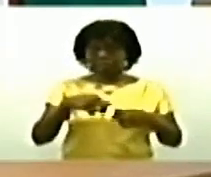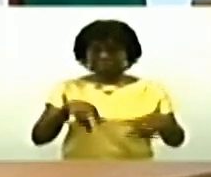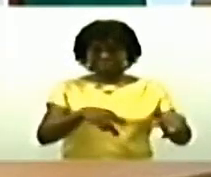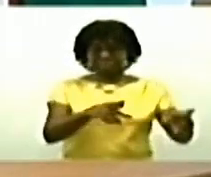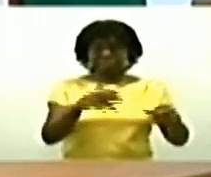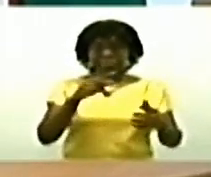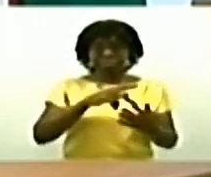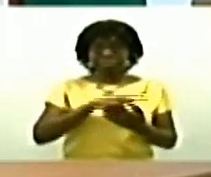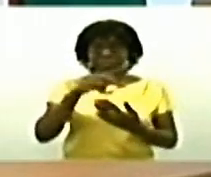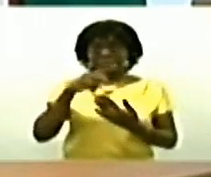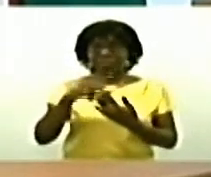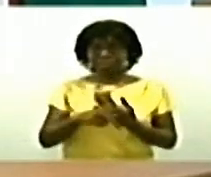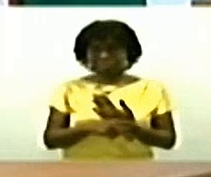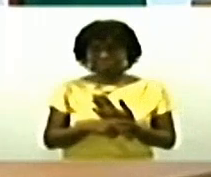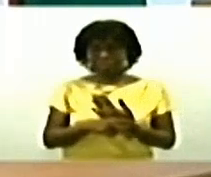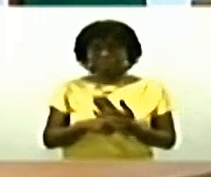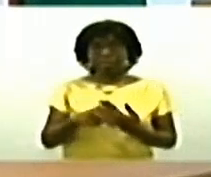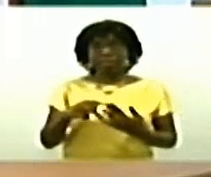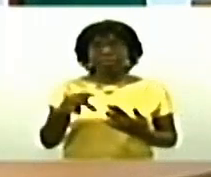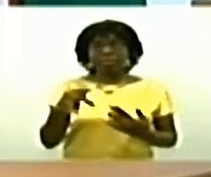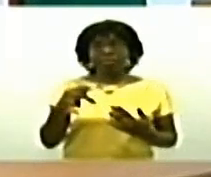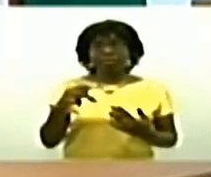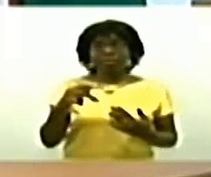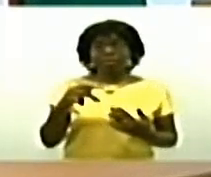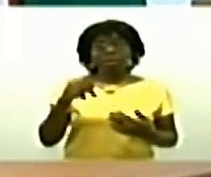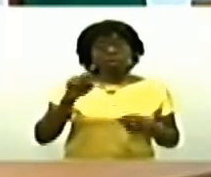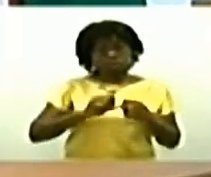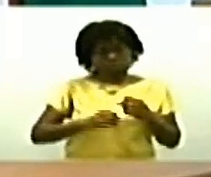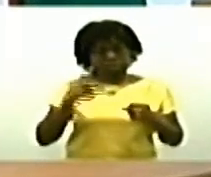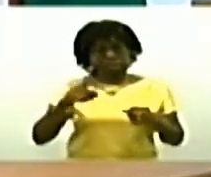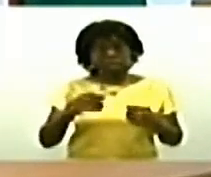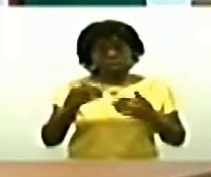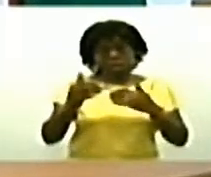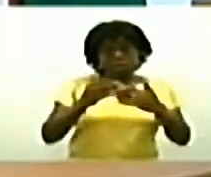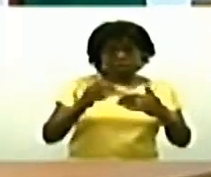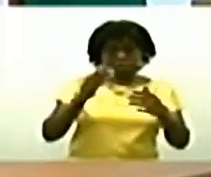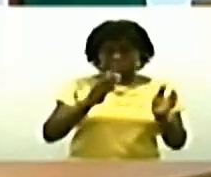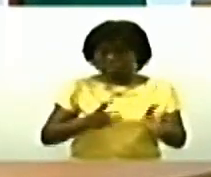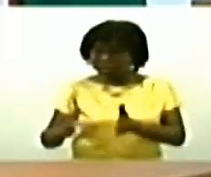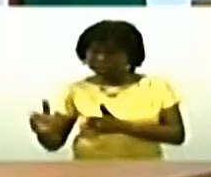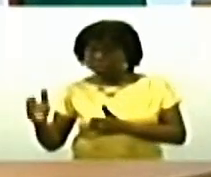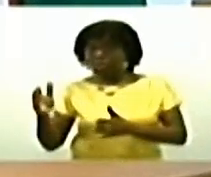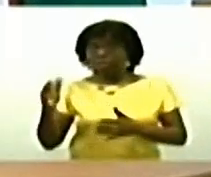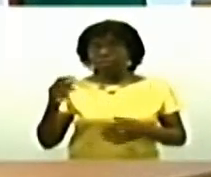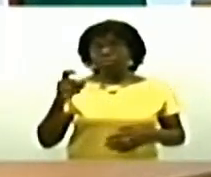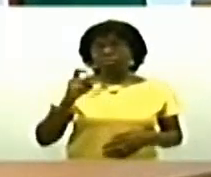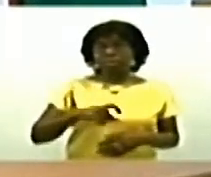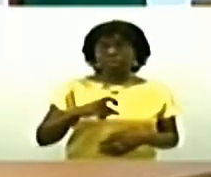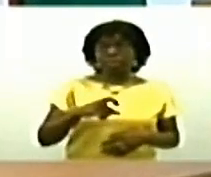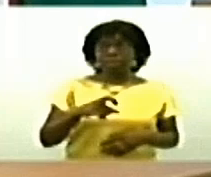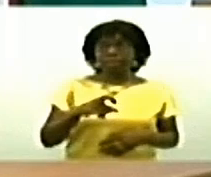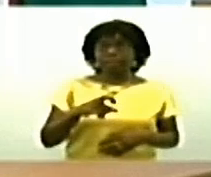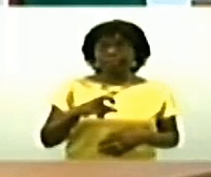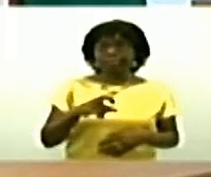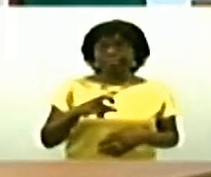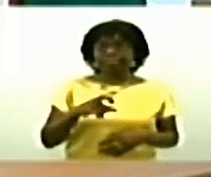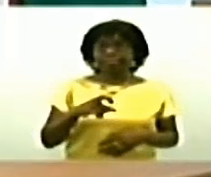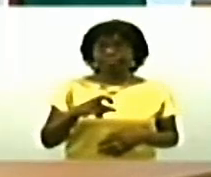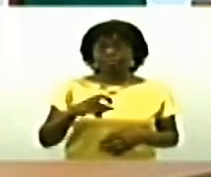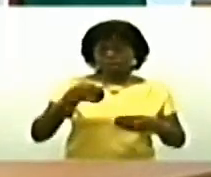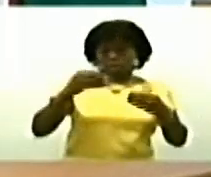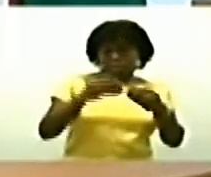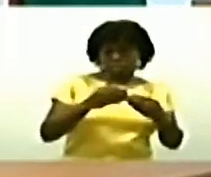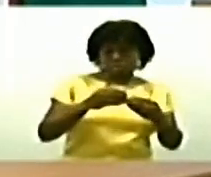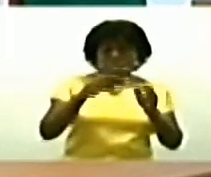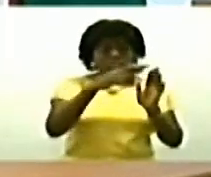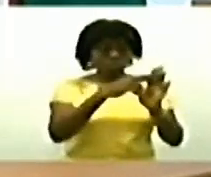right? So it requires closer planning. It requires more